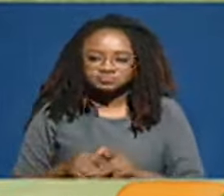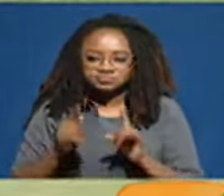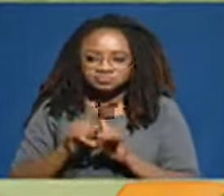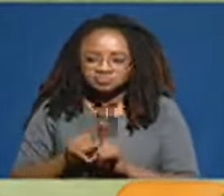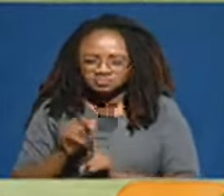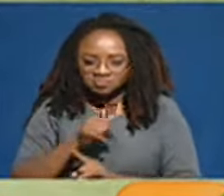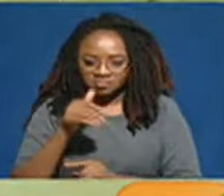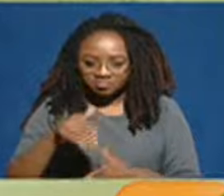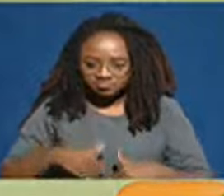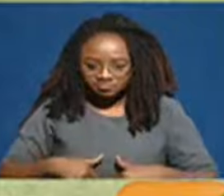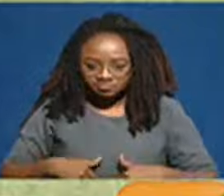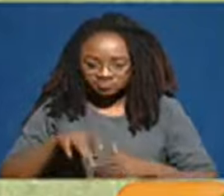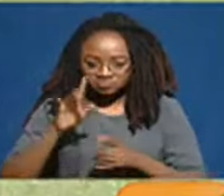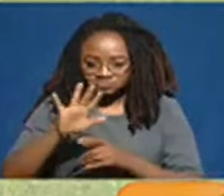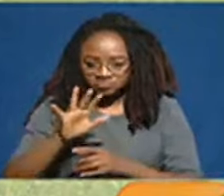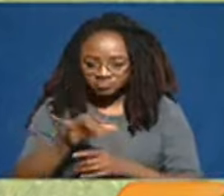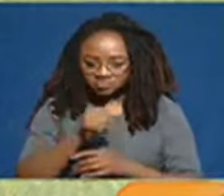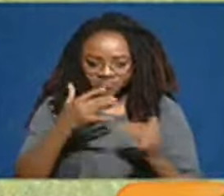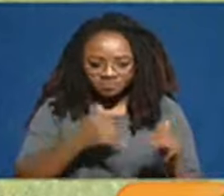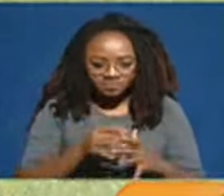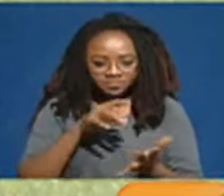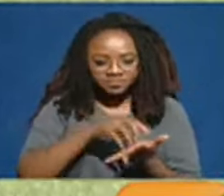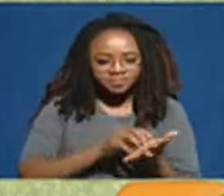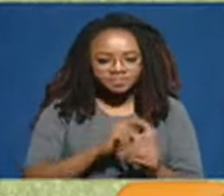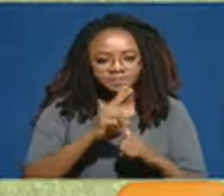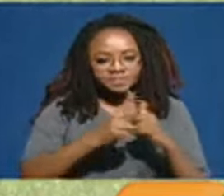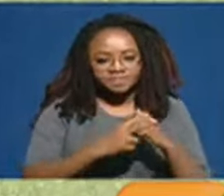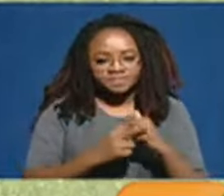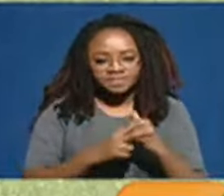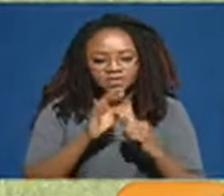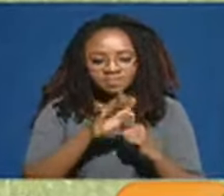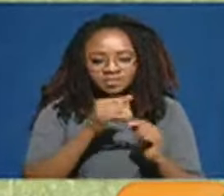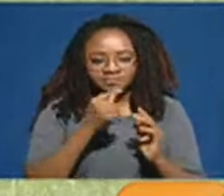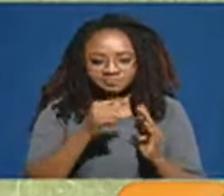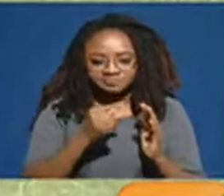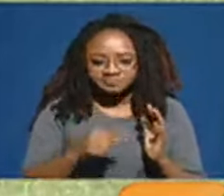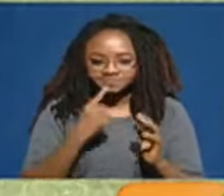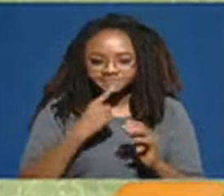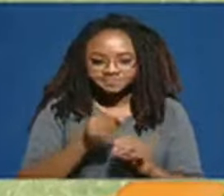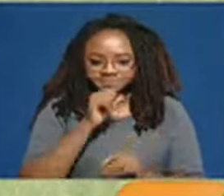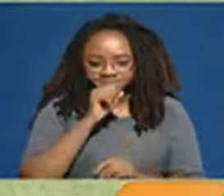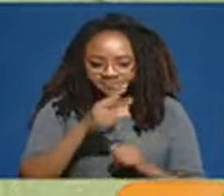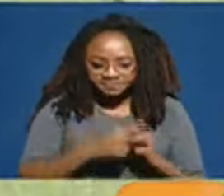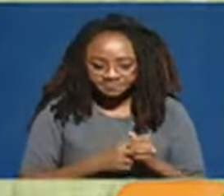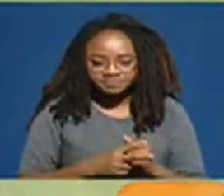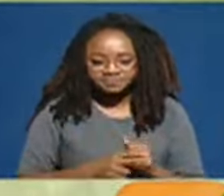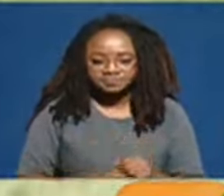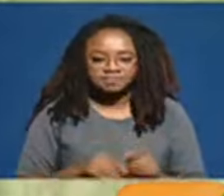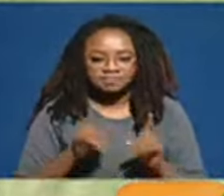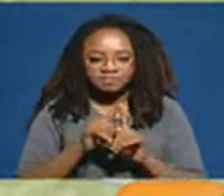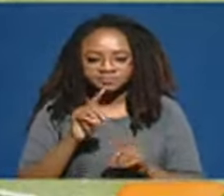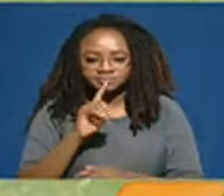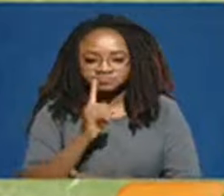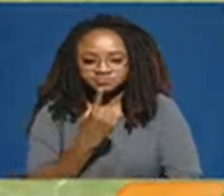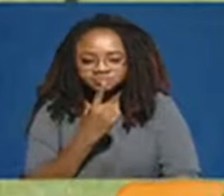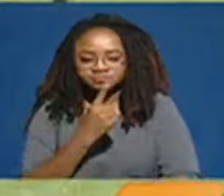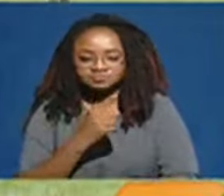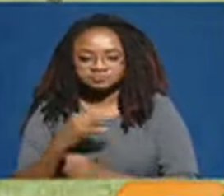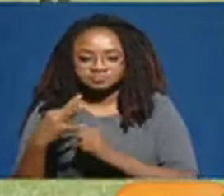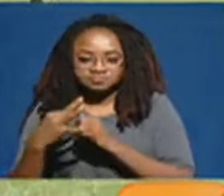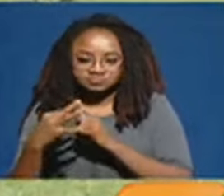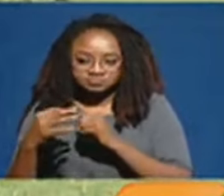Ngeshu in position seven overall with a score of 157, 77 from round one and 80 in round two. Chris